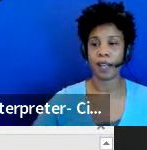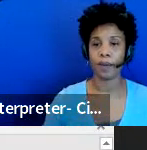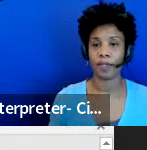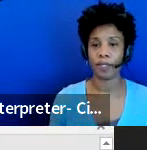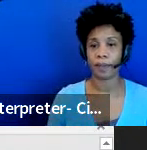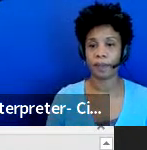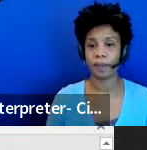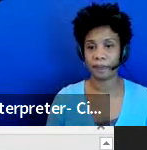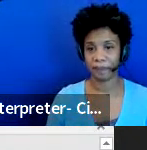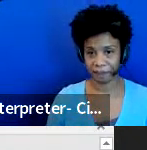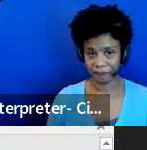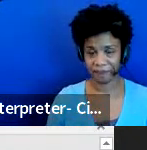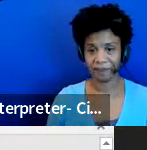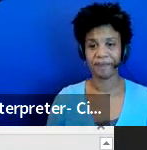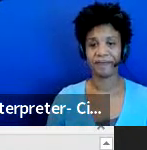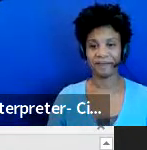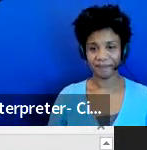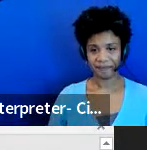the lockdowns.